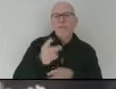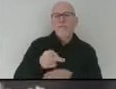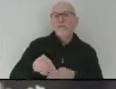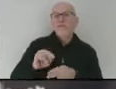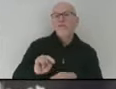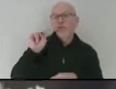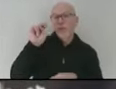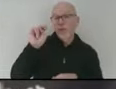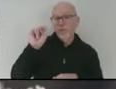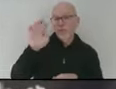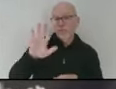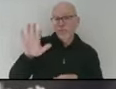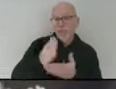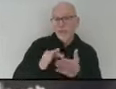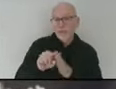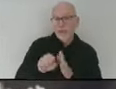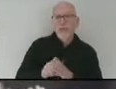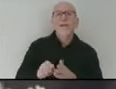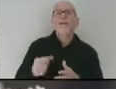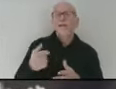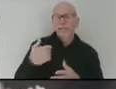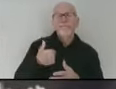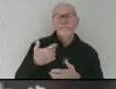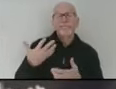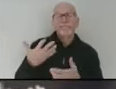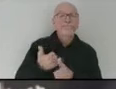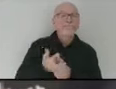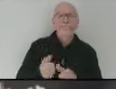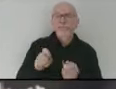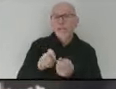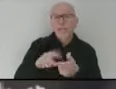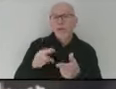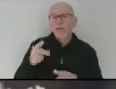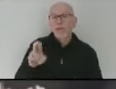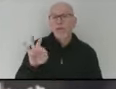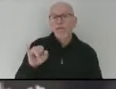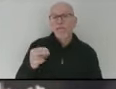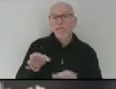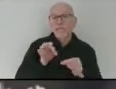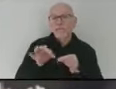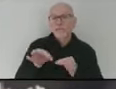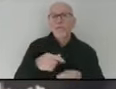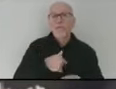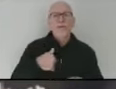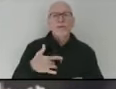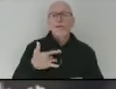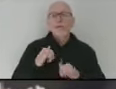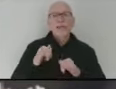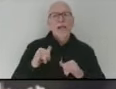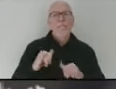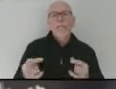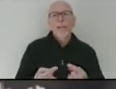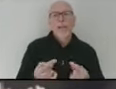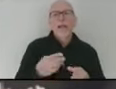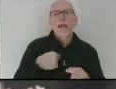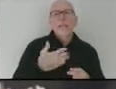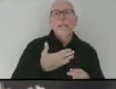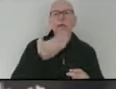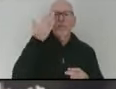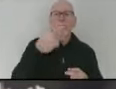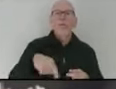of the state. I do echo all of the sentiments Dr. Fish just shared with everyone. We feel that same pain, and I'm happy to know that we're all